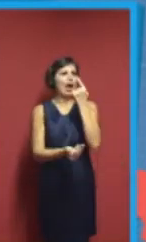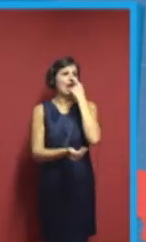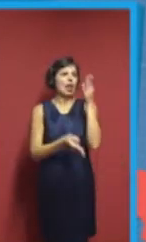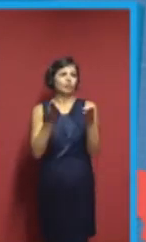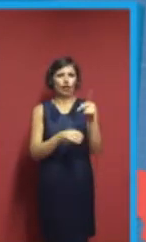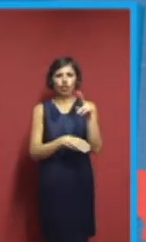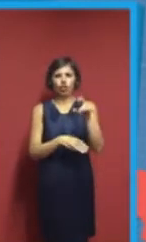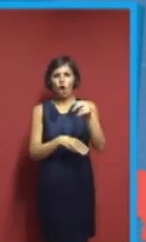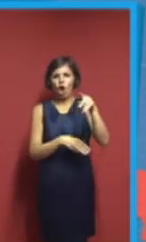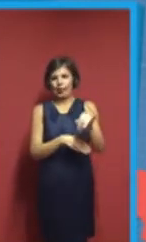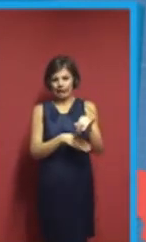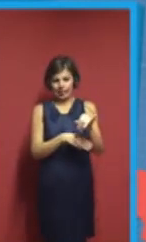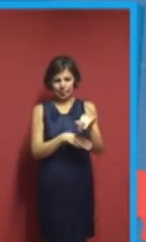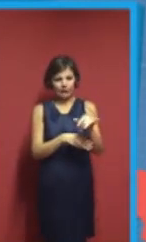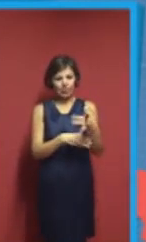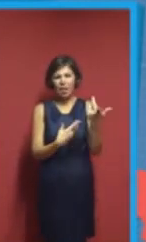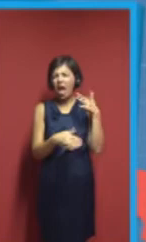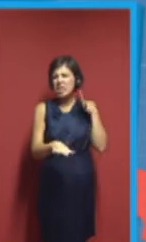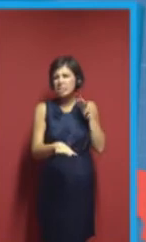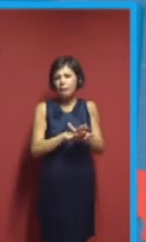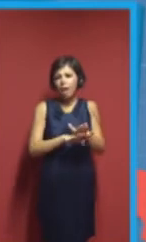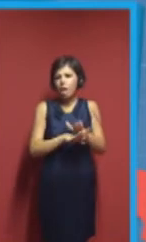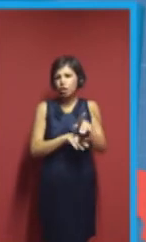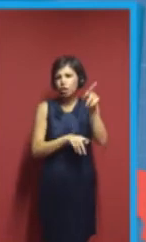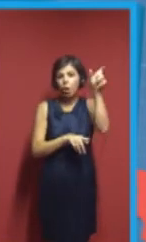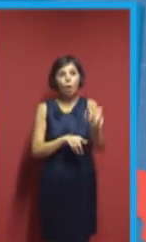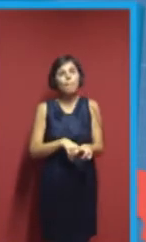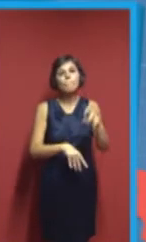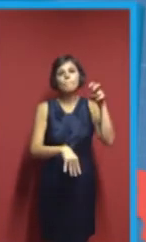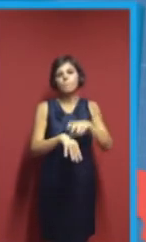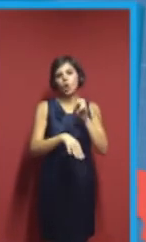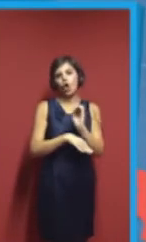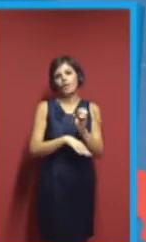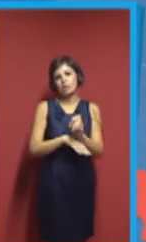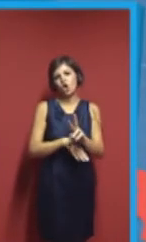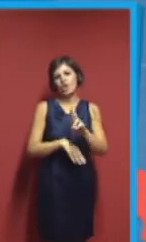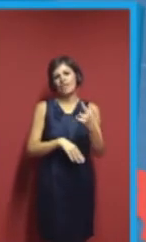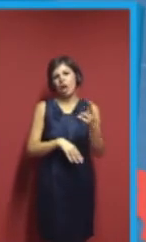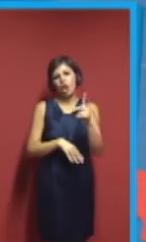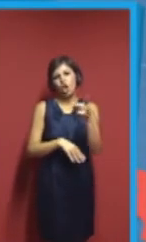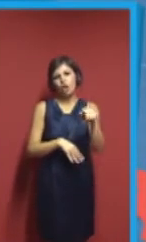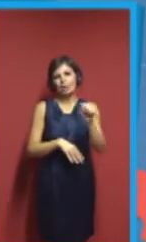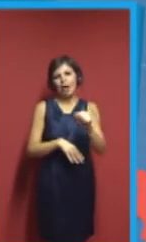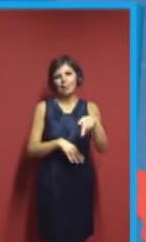Appunto il professor Raffaello D'Andrea dalla Svizzera.